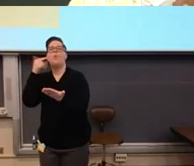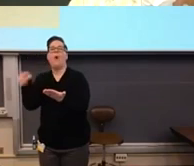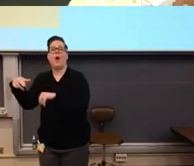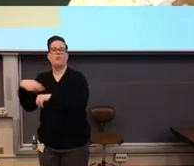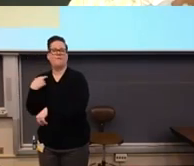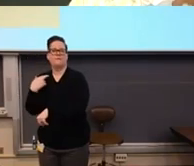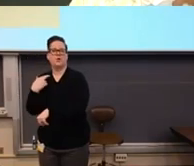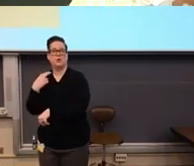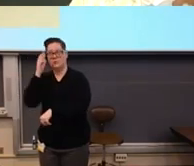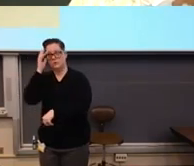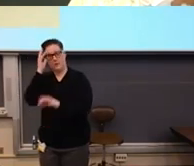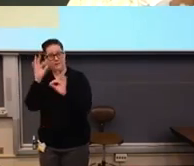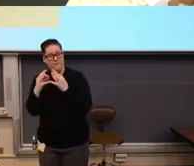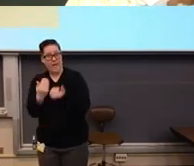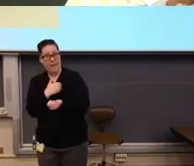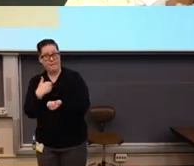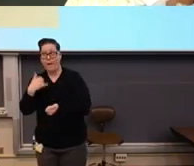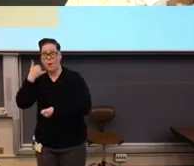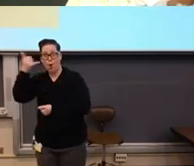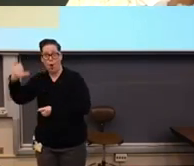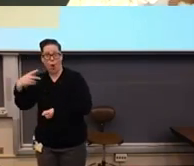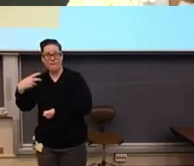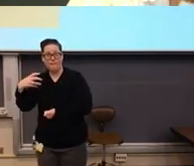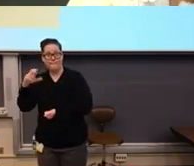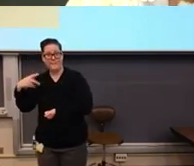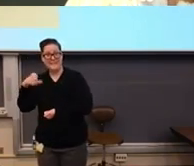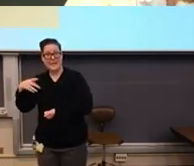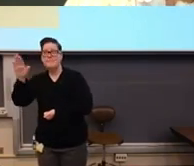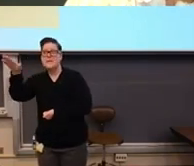memory care? Has a family member called the primary care office